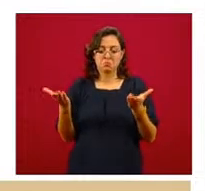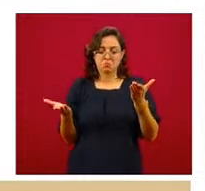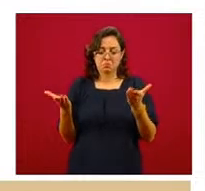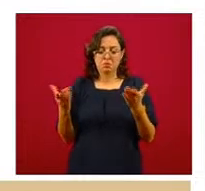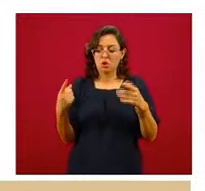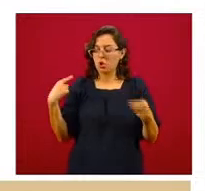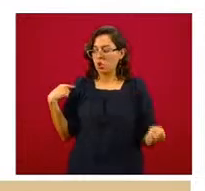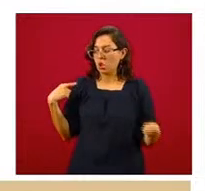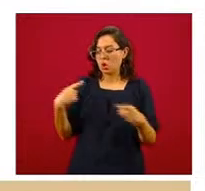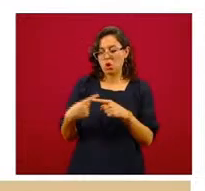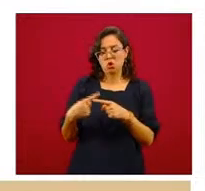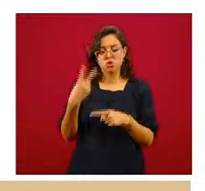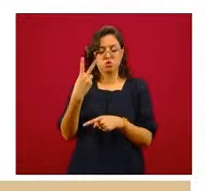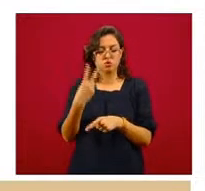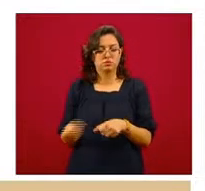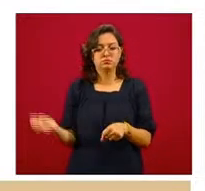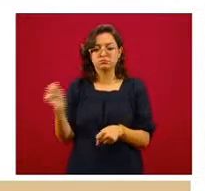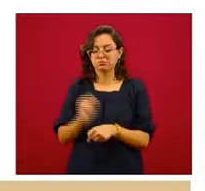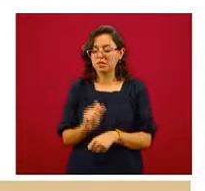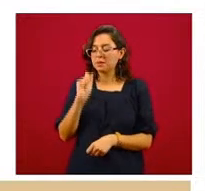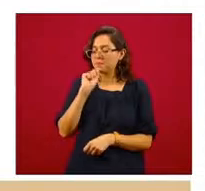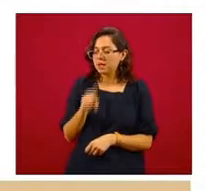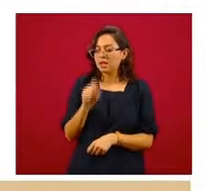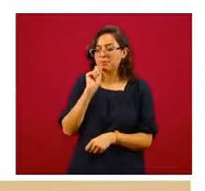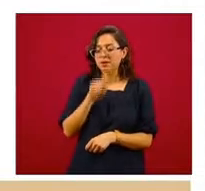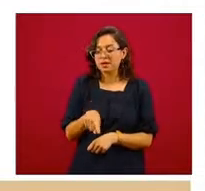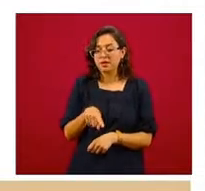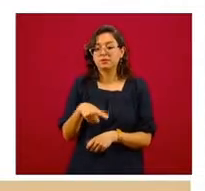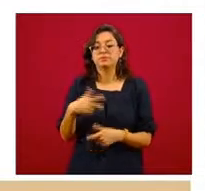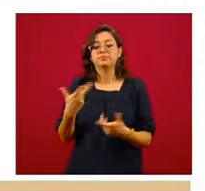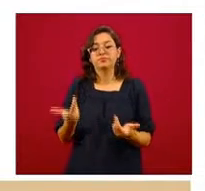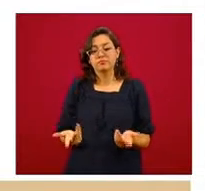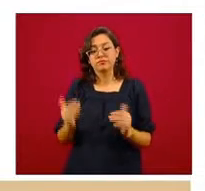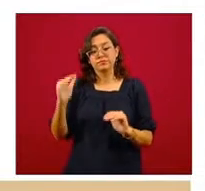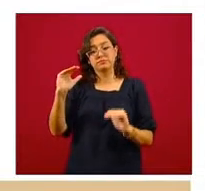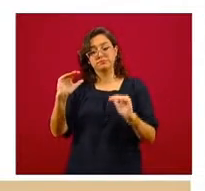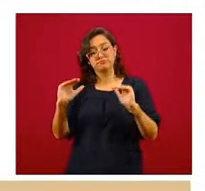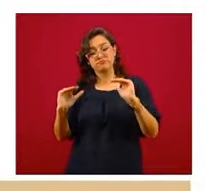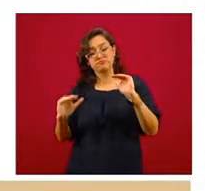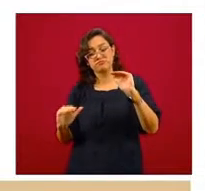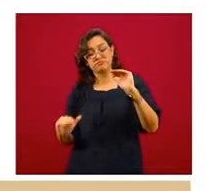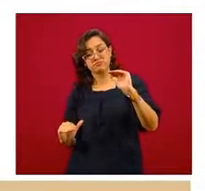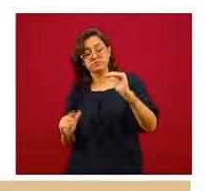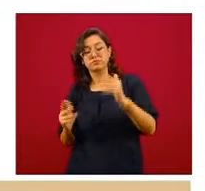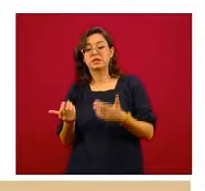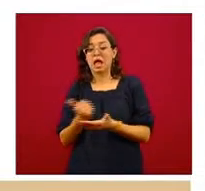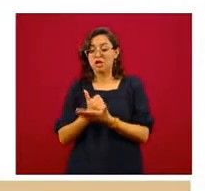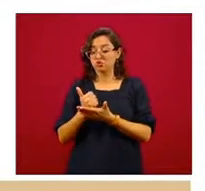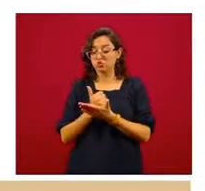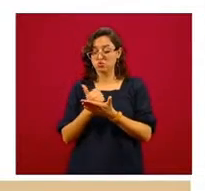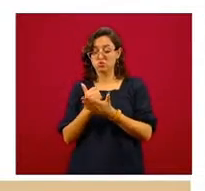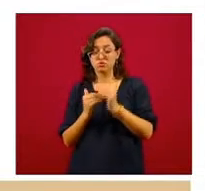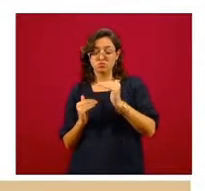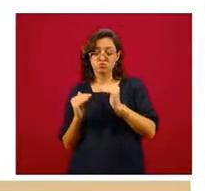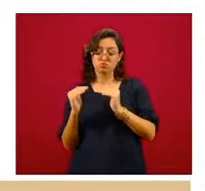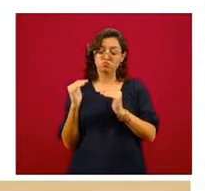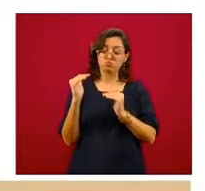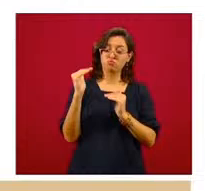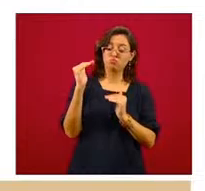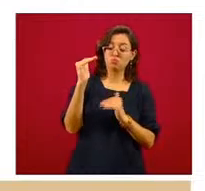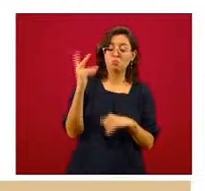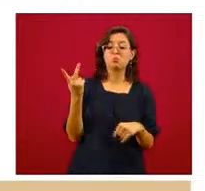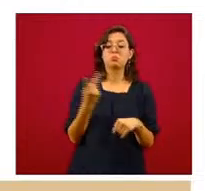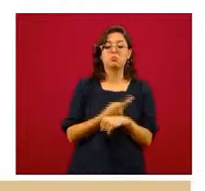that there is stability throughout these past 2 weeks and the baseline. If the blue bar is